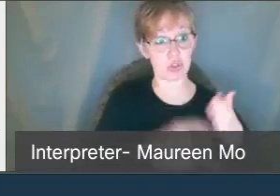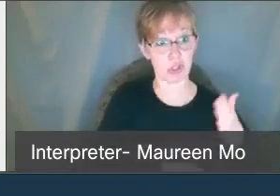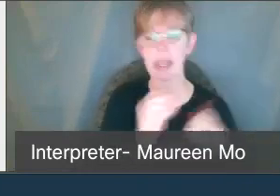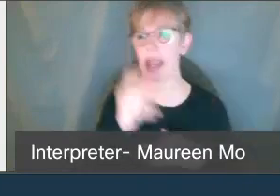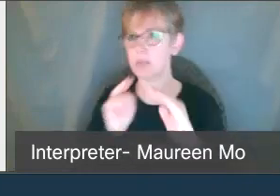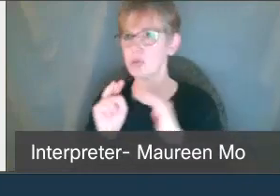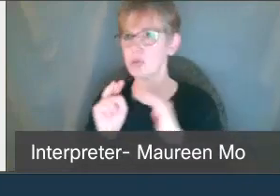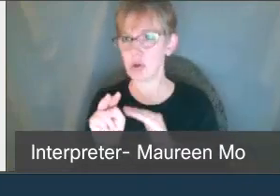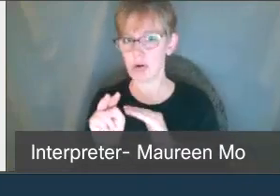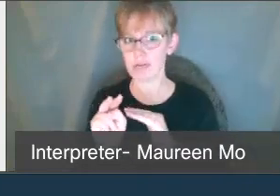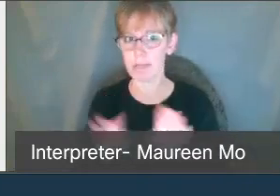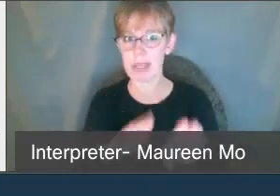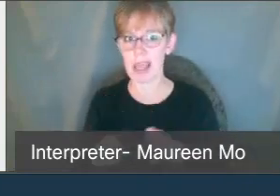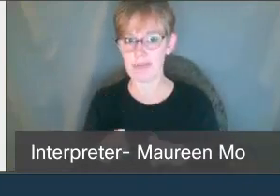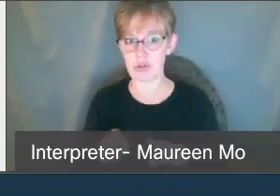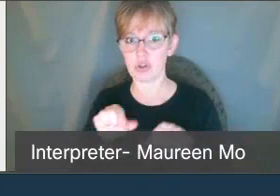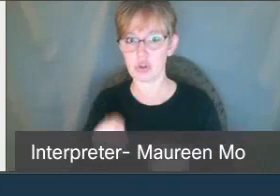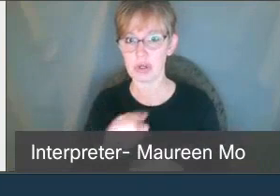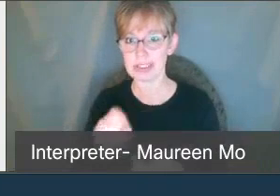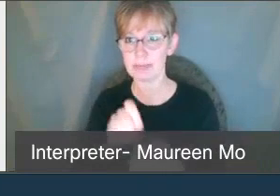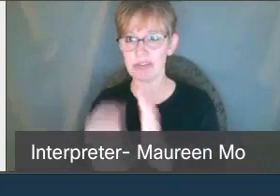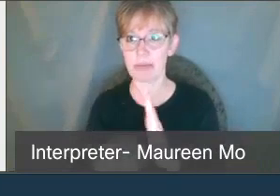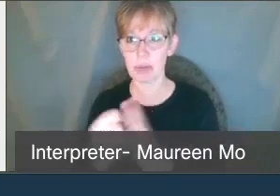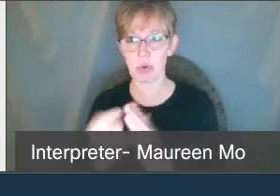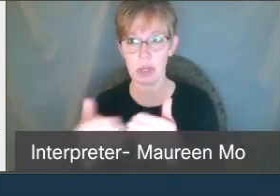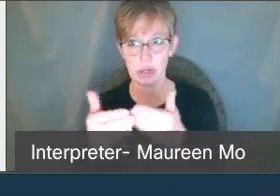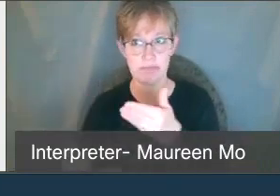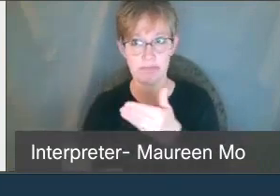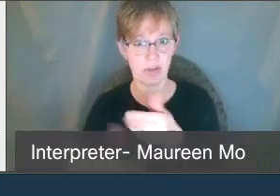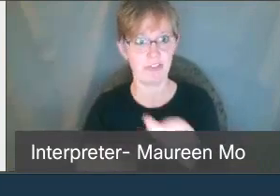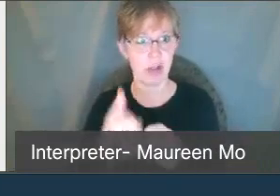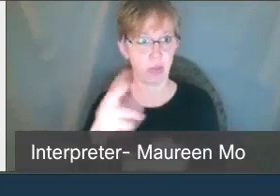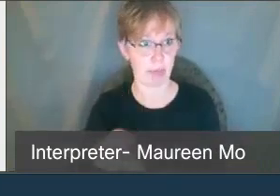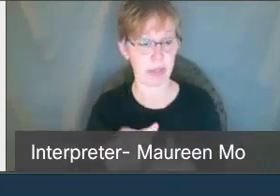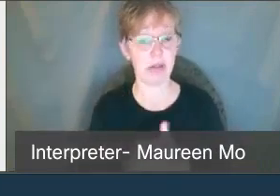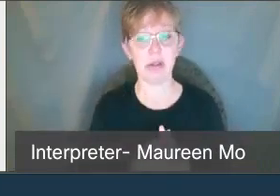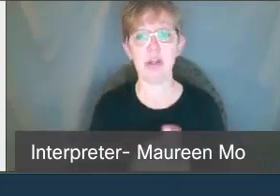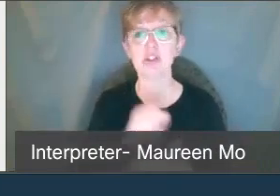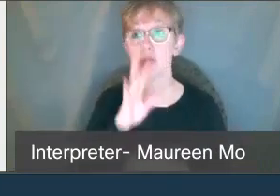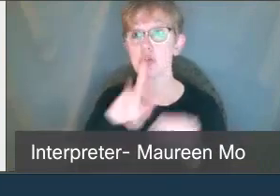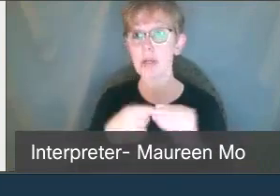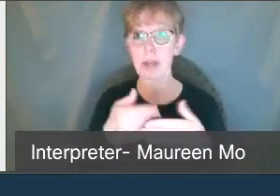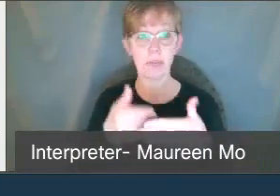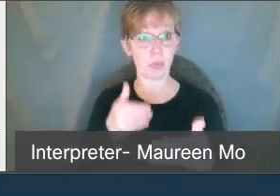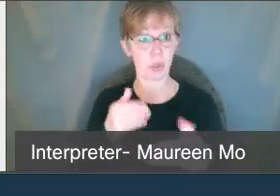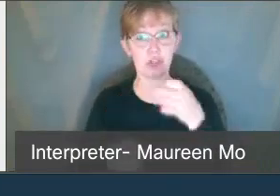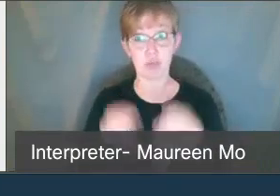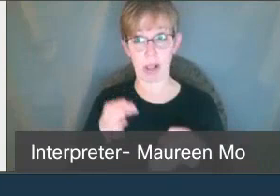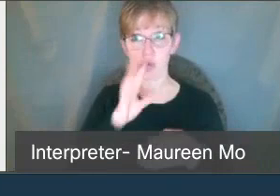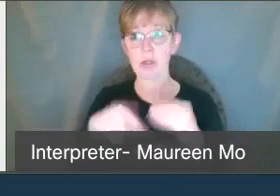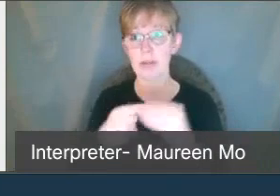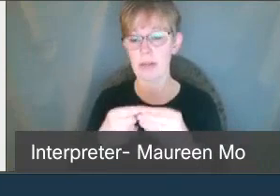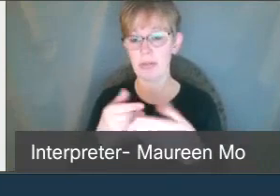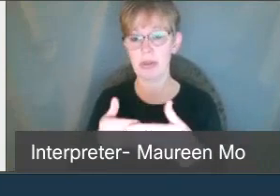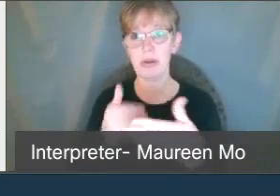follow-up period. So if you recall, when we're talking about pre-trial risk assessment instruments, that would be the period